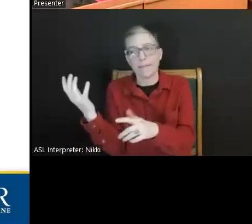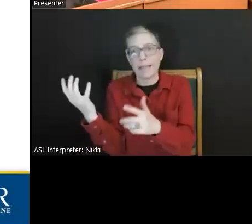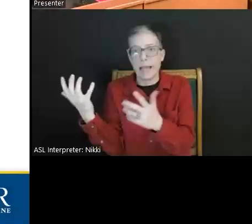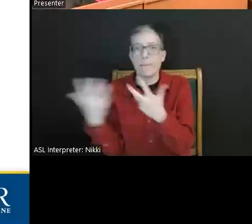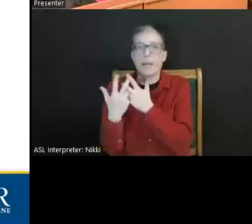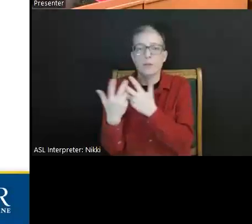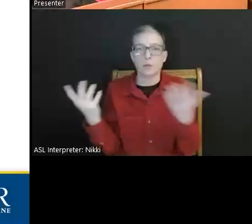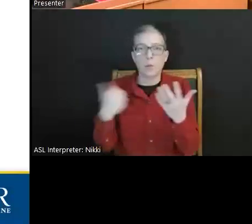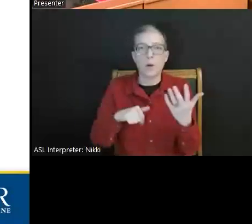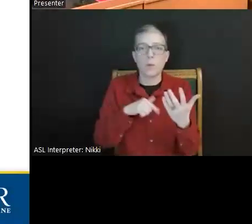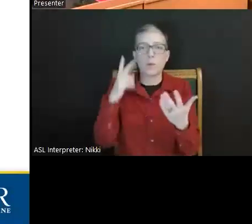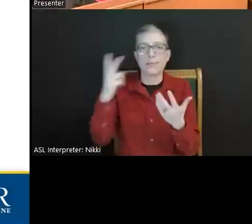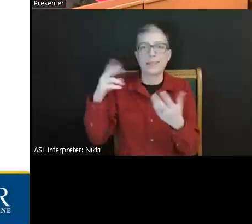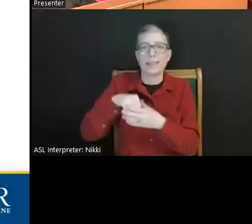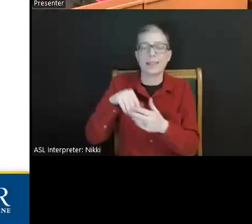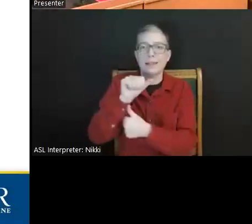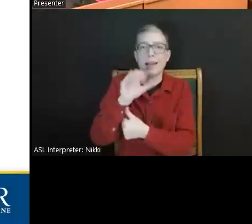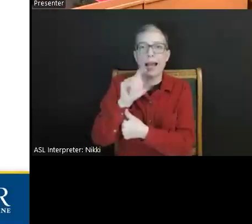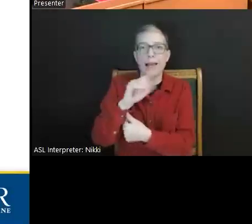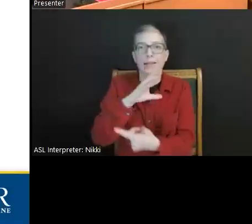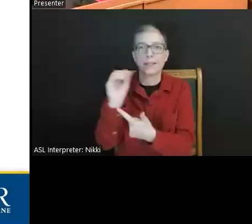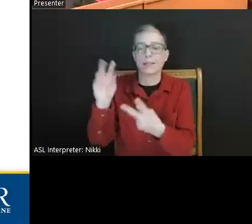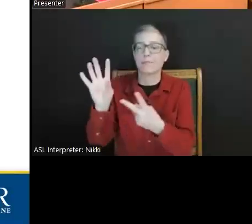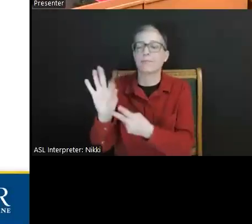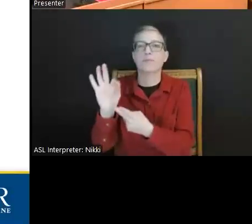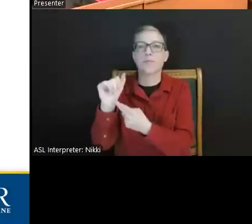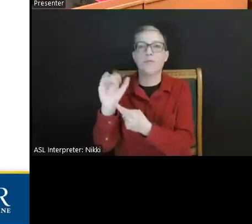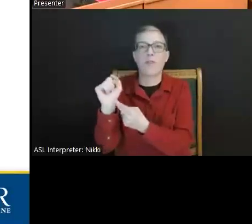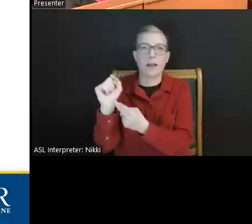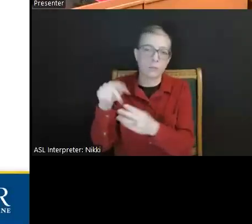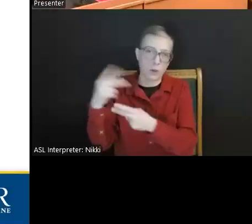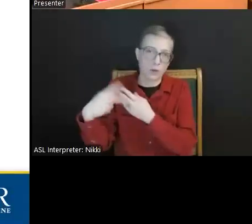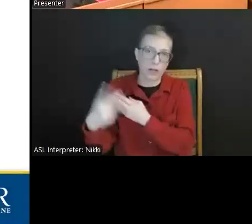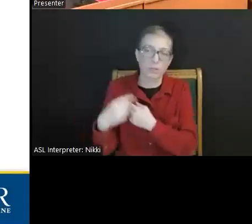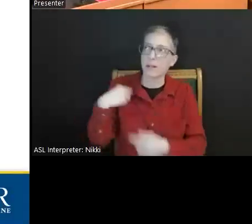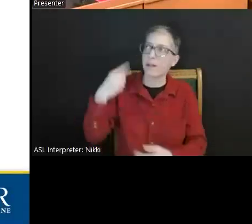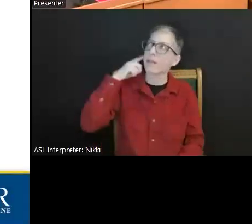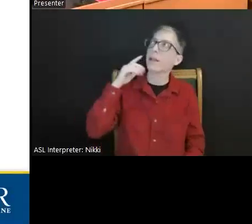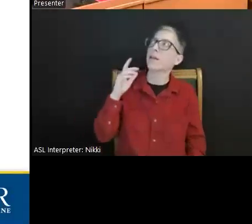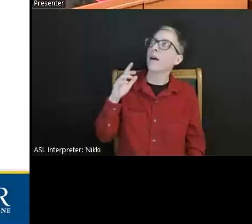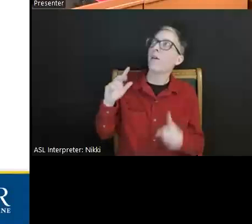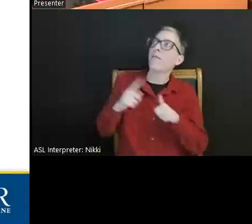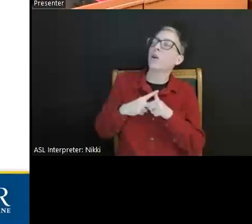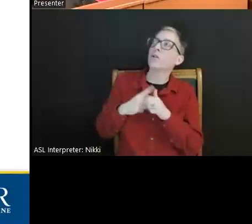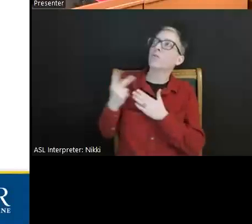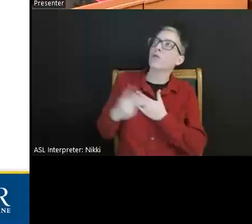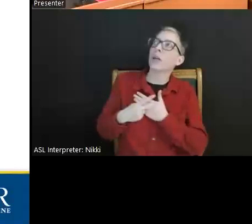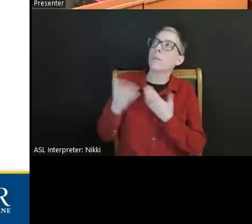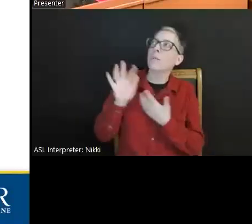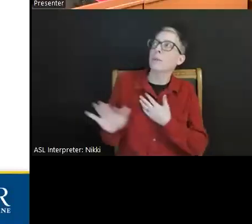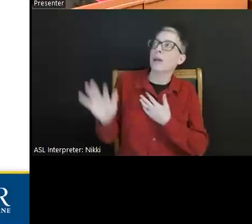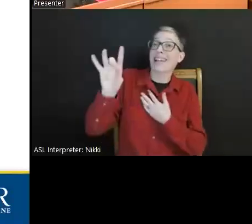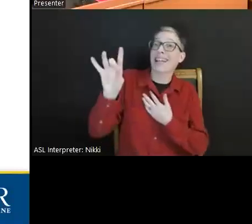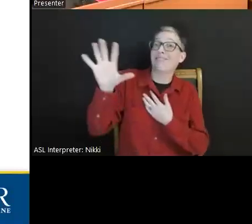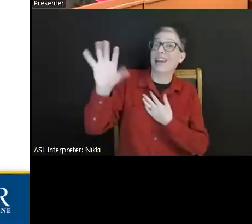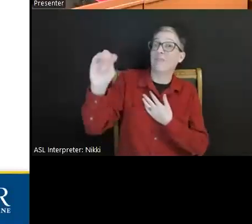think originally with our first ACT program, our model program, it was upwards of 85% of people had co-occurring disorders that were entered